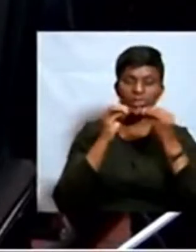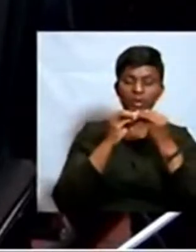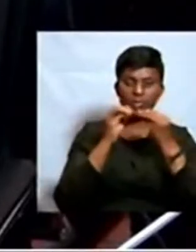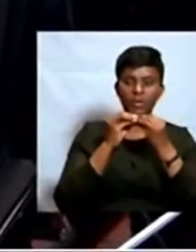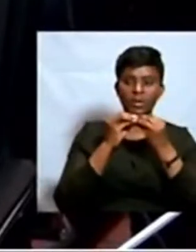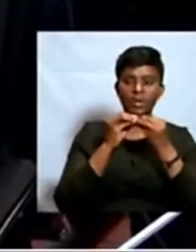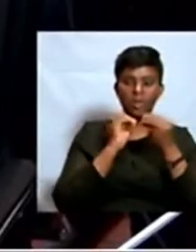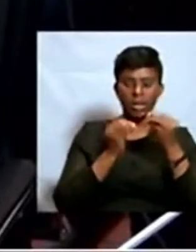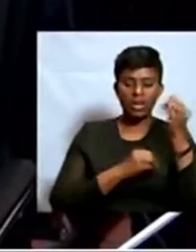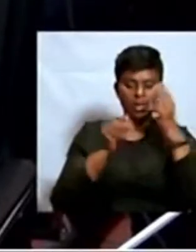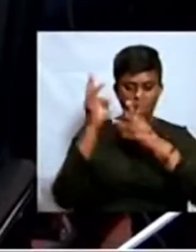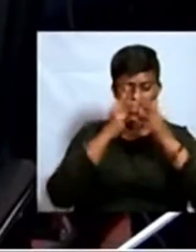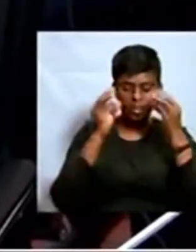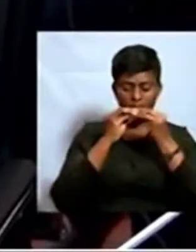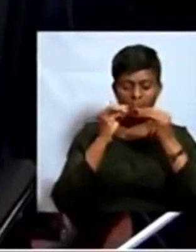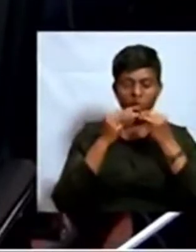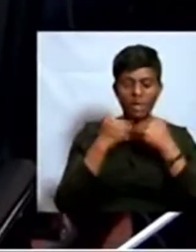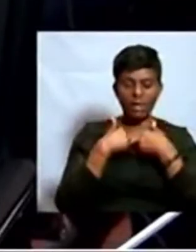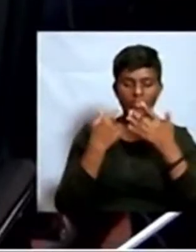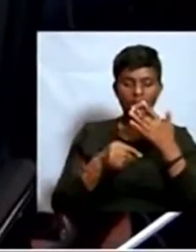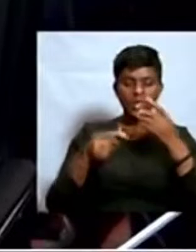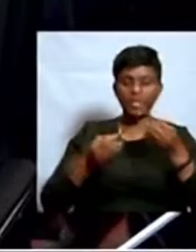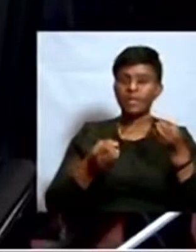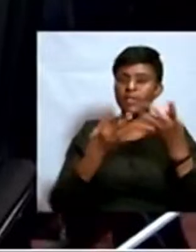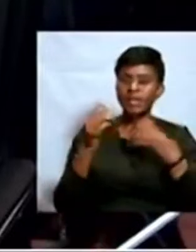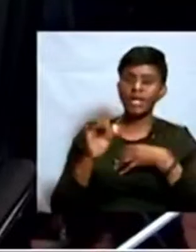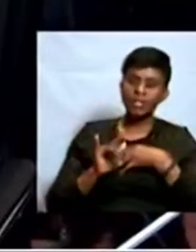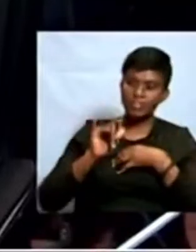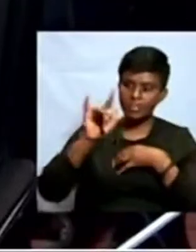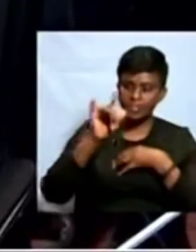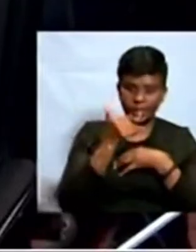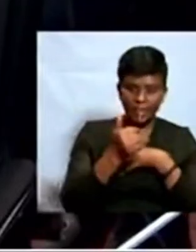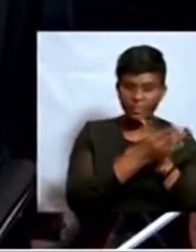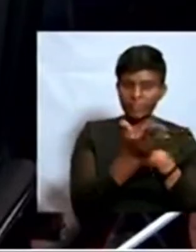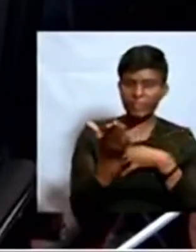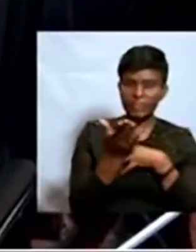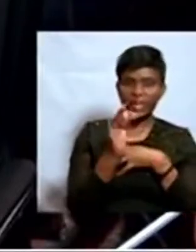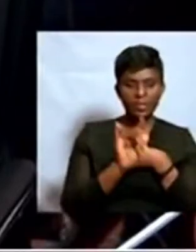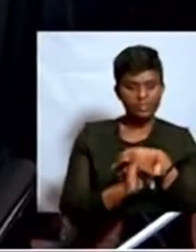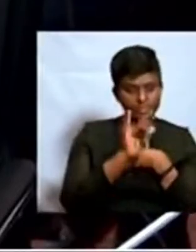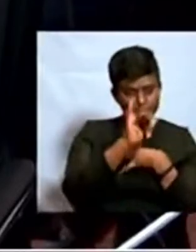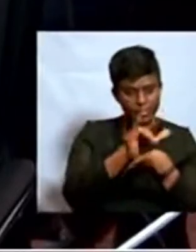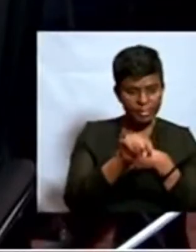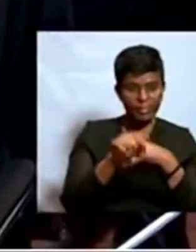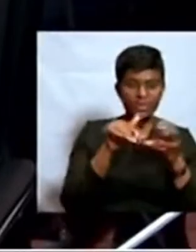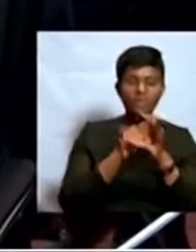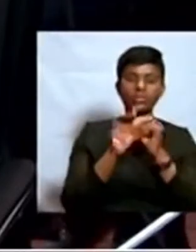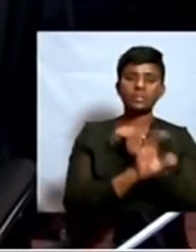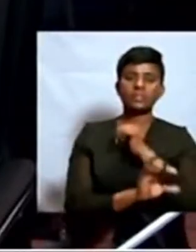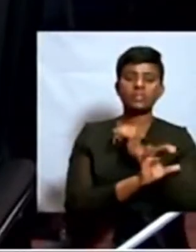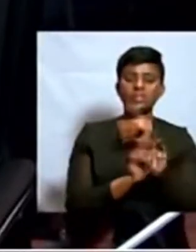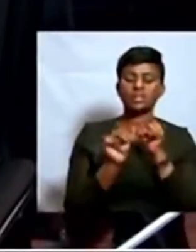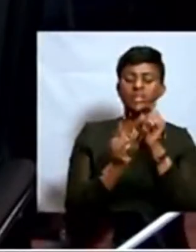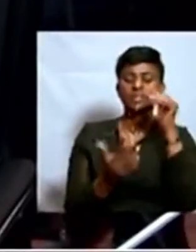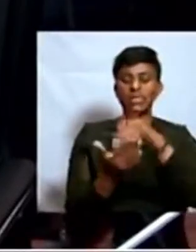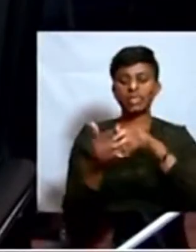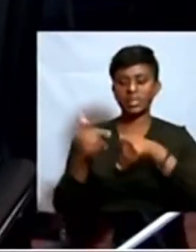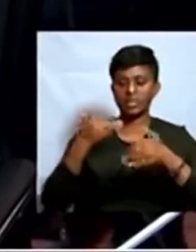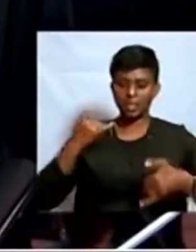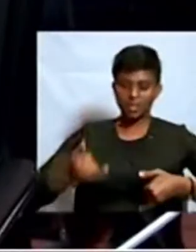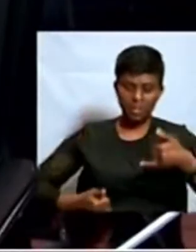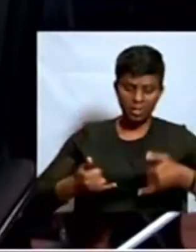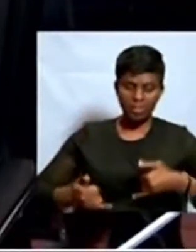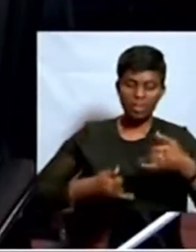that a lot of airlines currently fly into this country and they enjoy